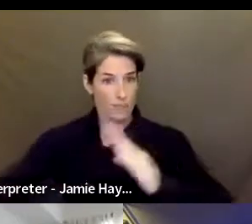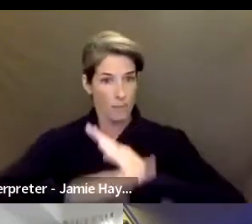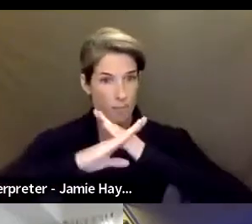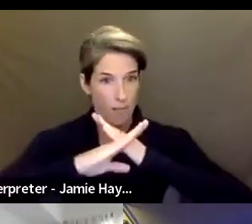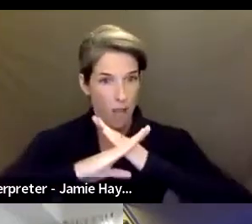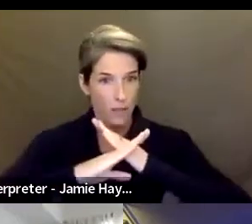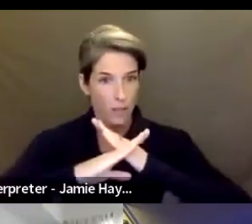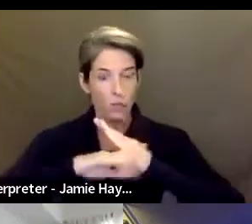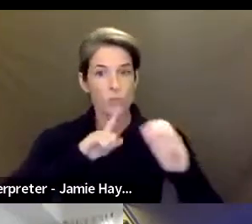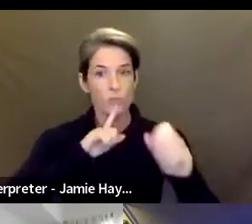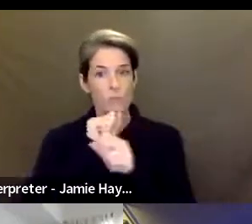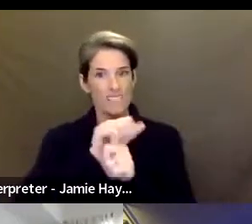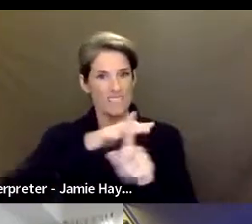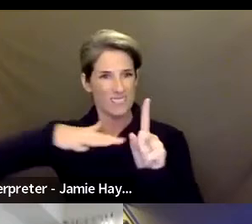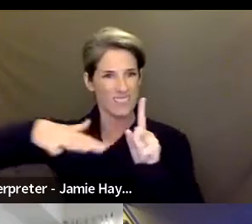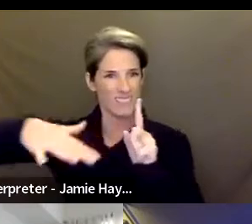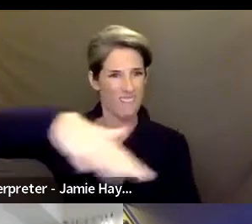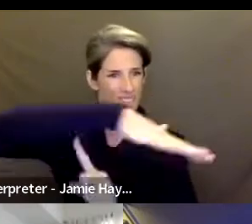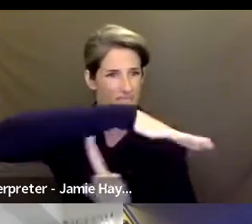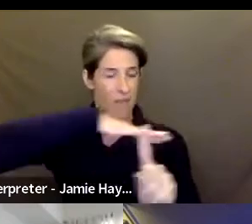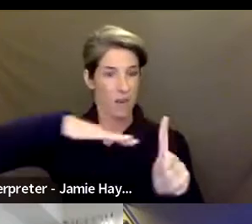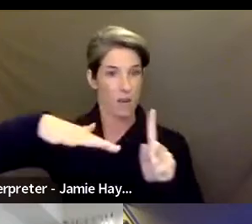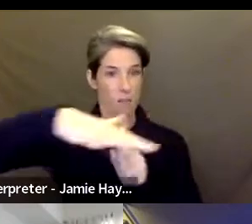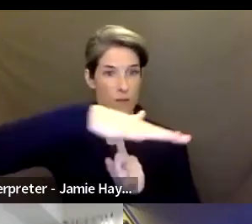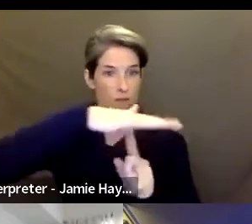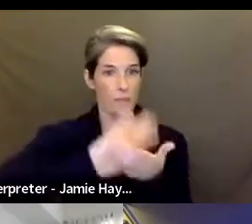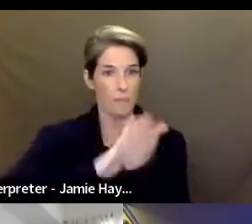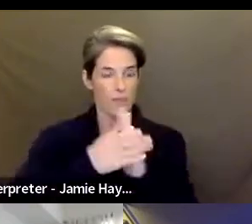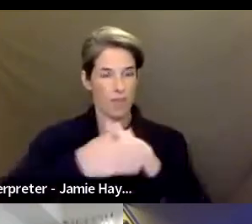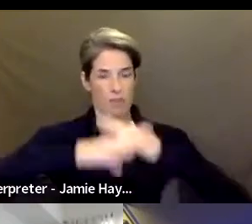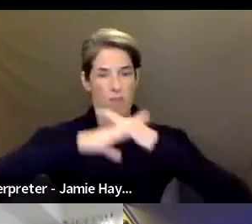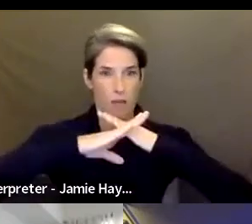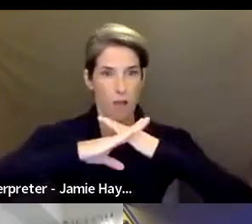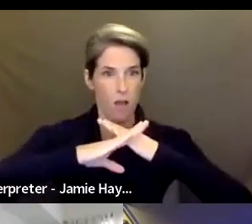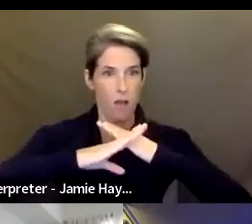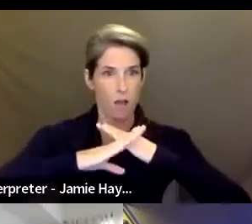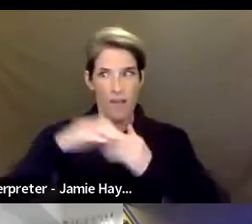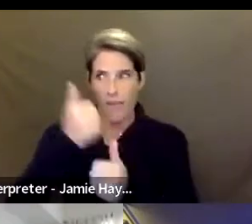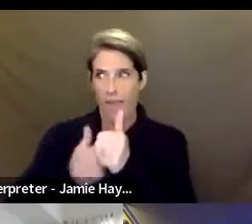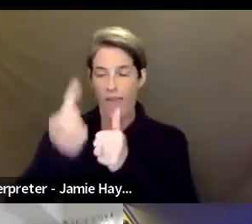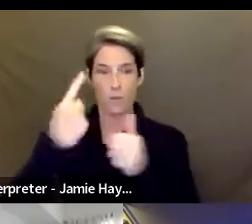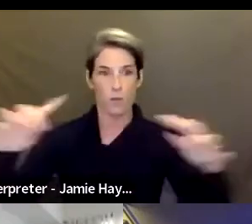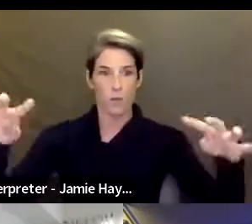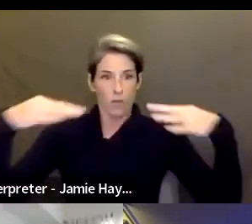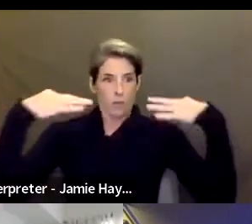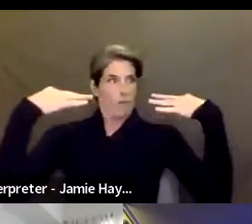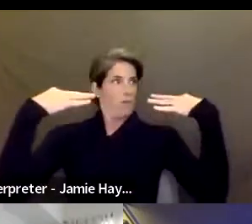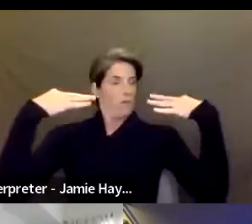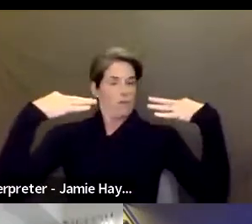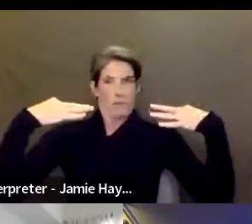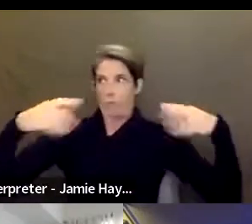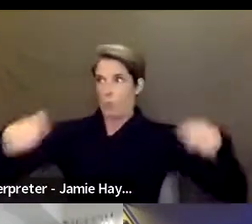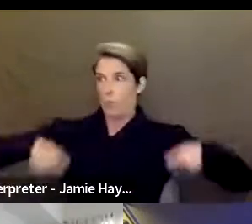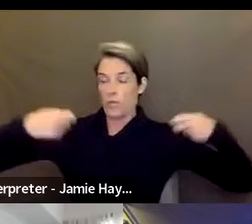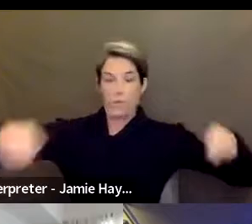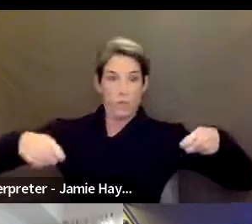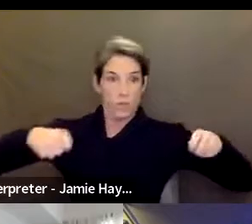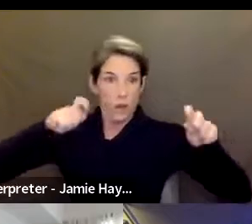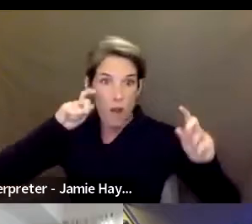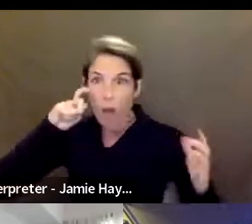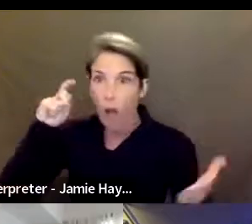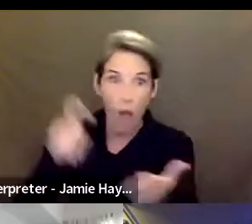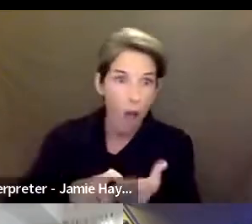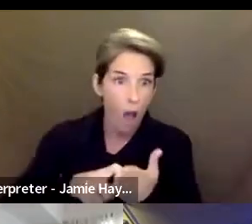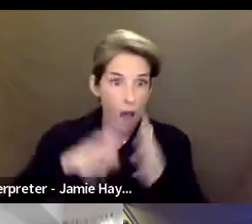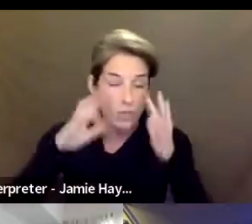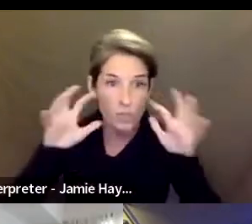that was created by everyone else, who suddenly all eyes were on this person in a wheelchair. And so for